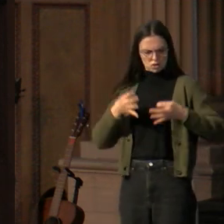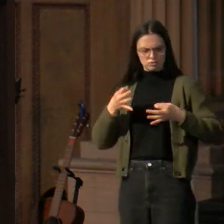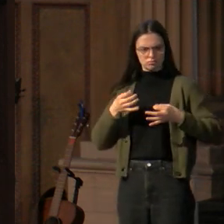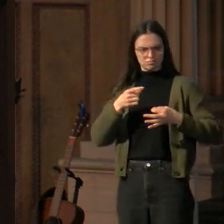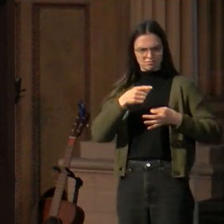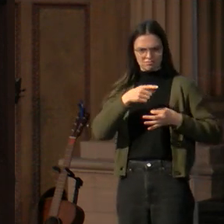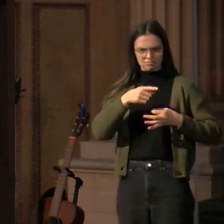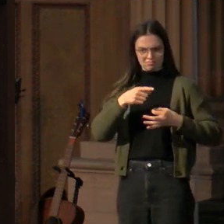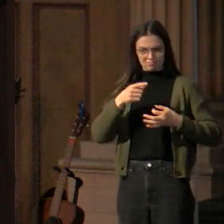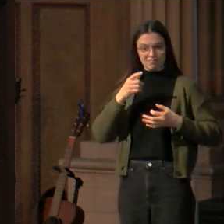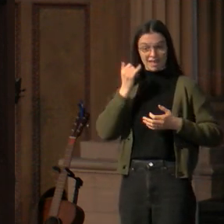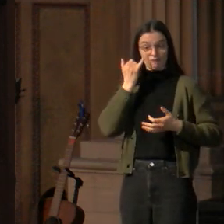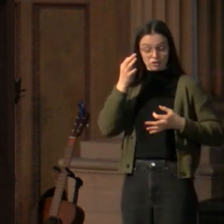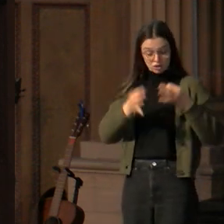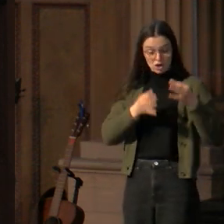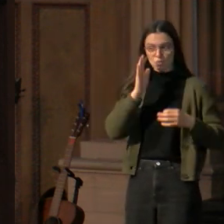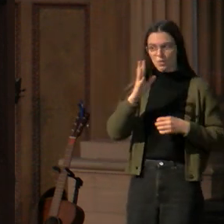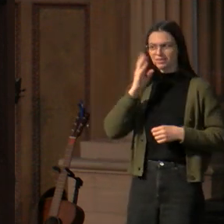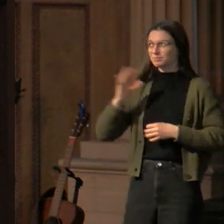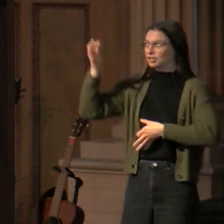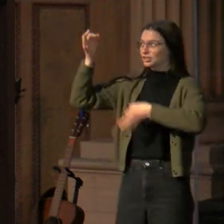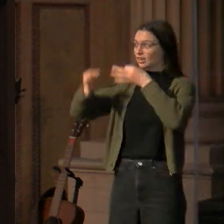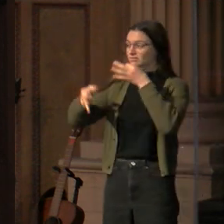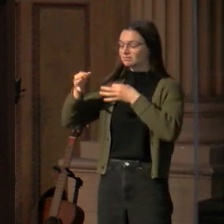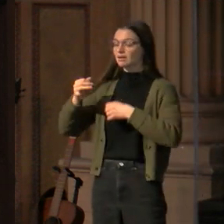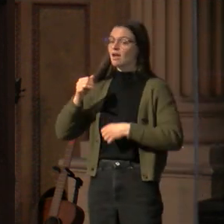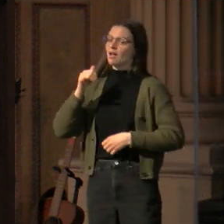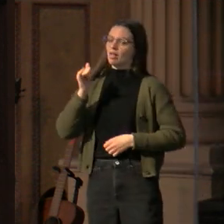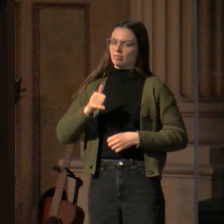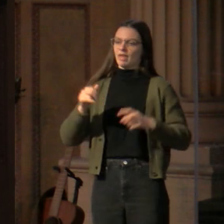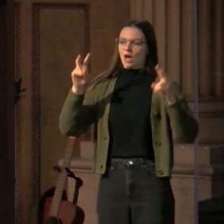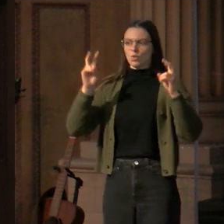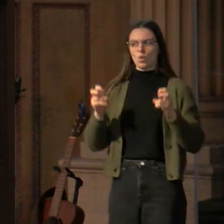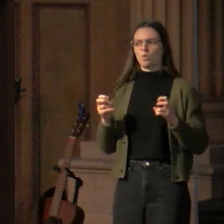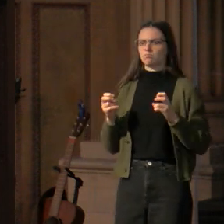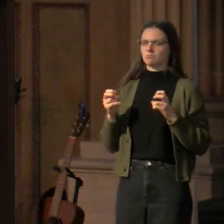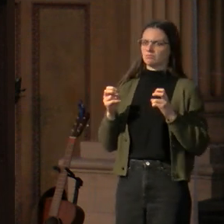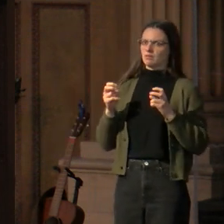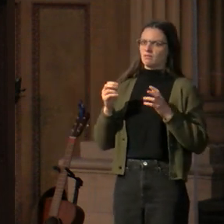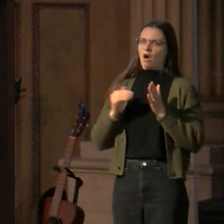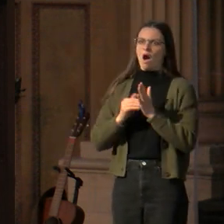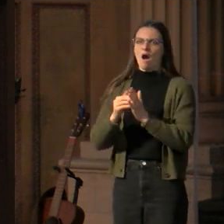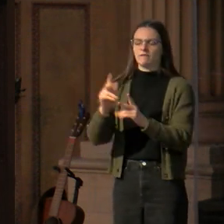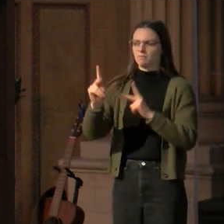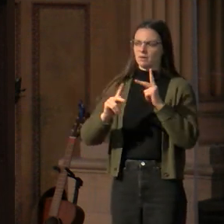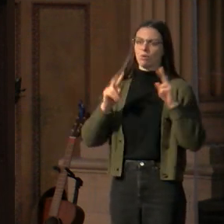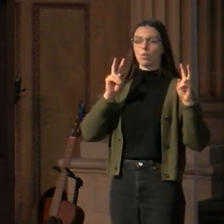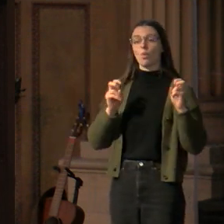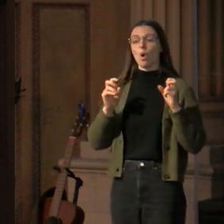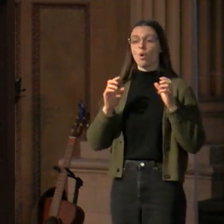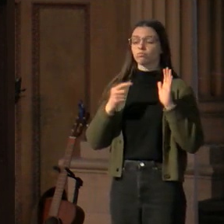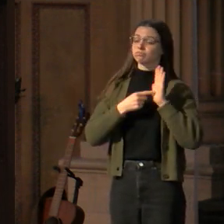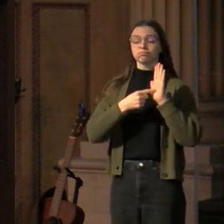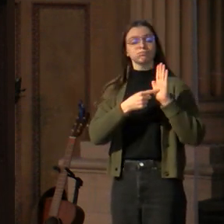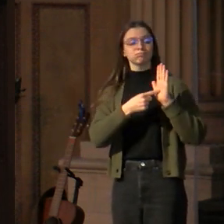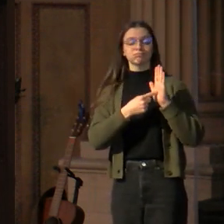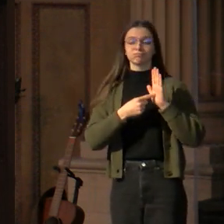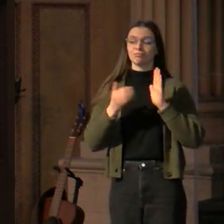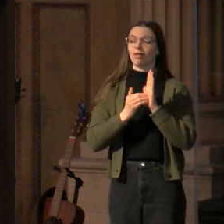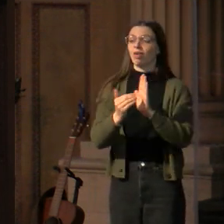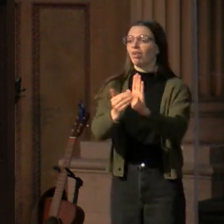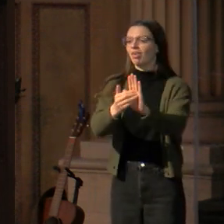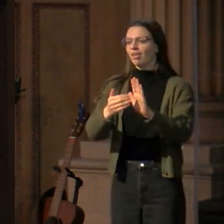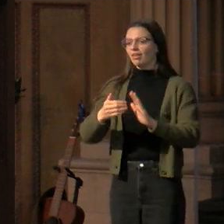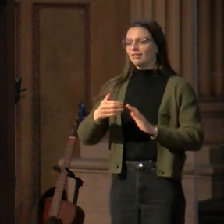And this is one of the most frequently quoted and also frequently misunderstood passages in all of scripture. It's a passage that we can